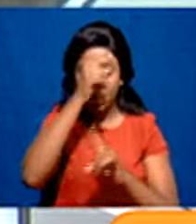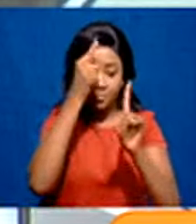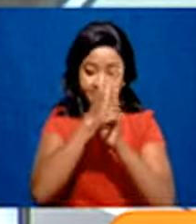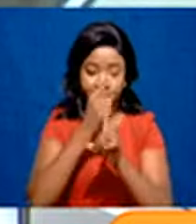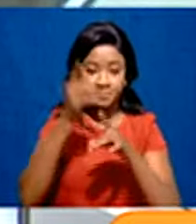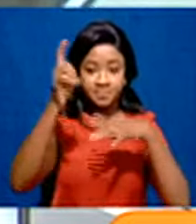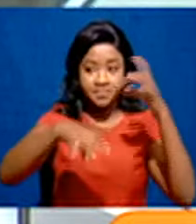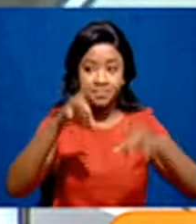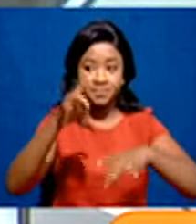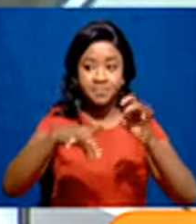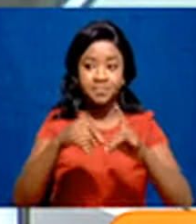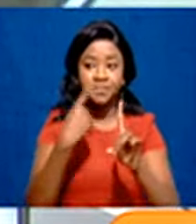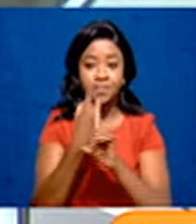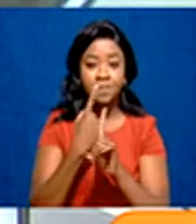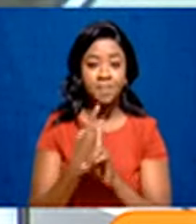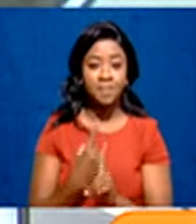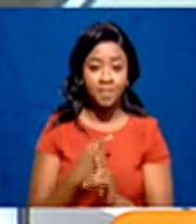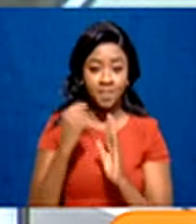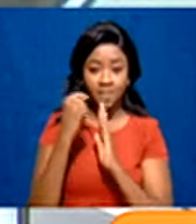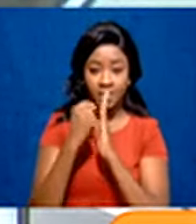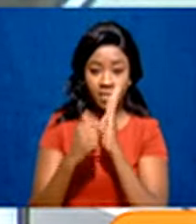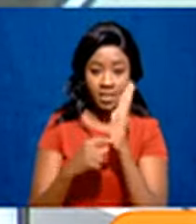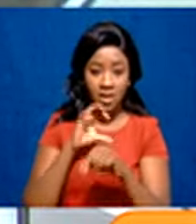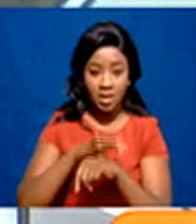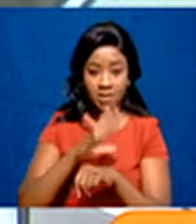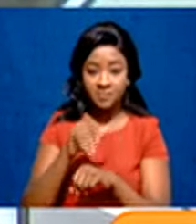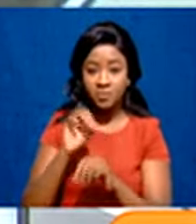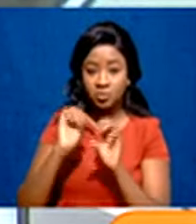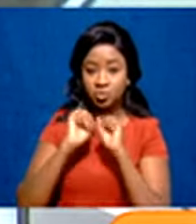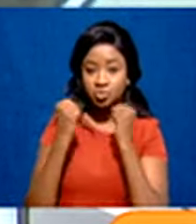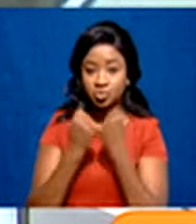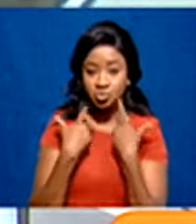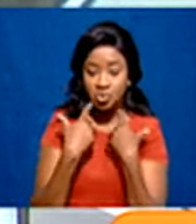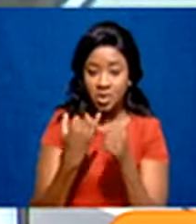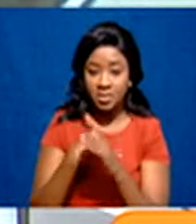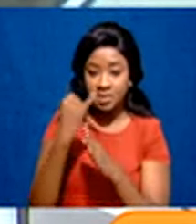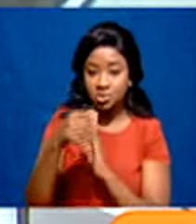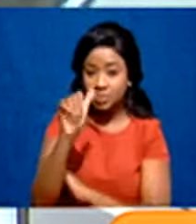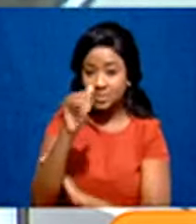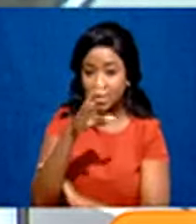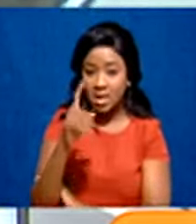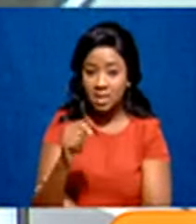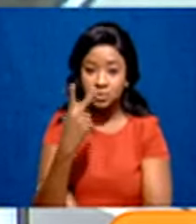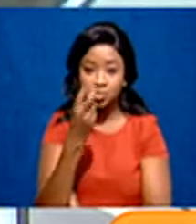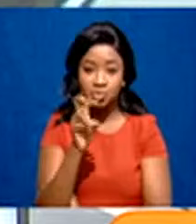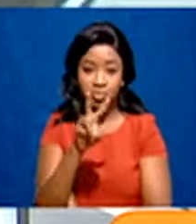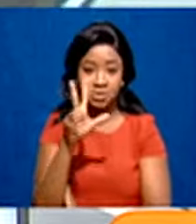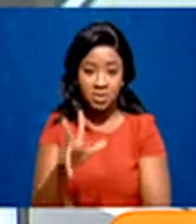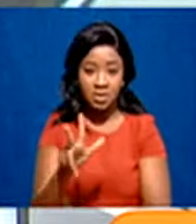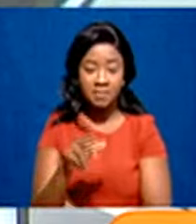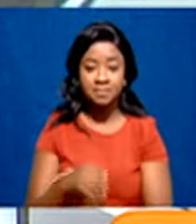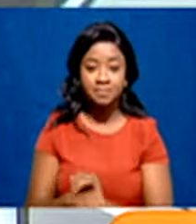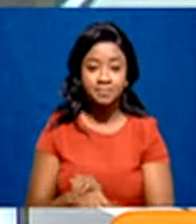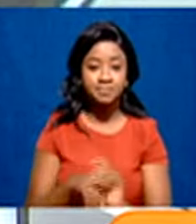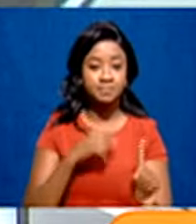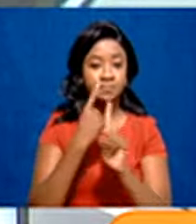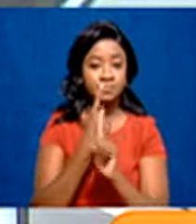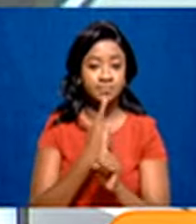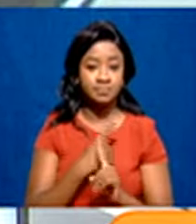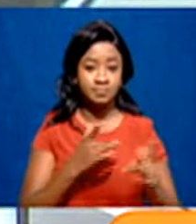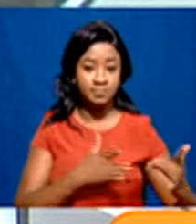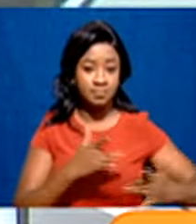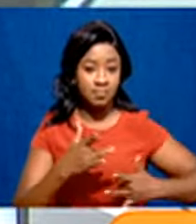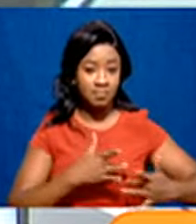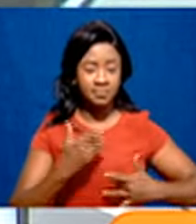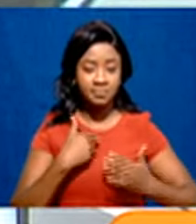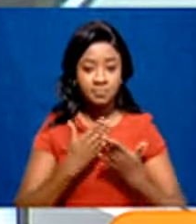views on the proposed set of Social Health Insurance Act 2023 draft regulations today. Among concerns raised was the issue